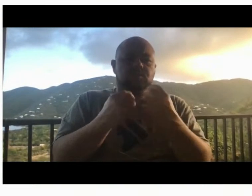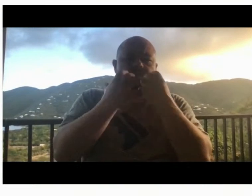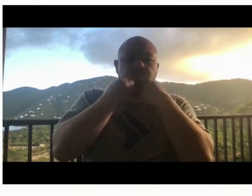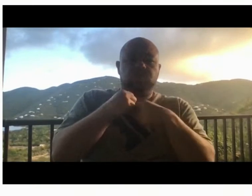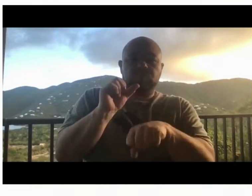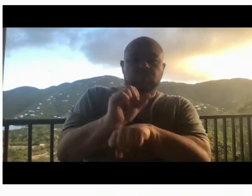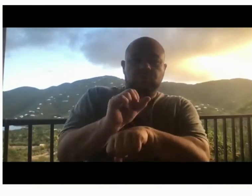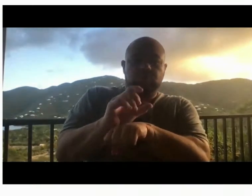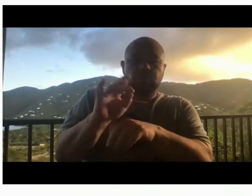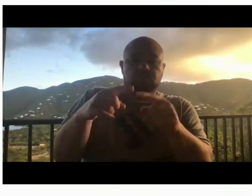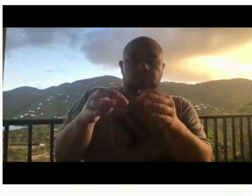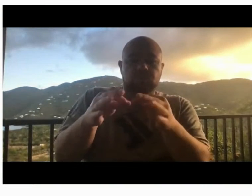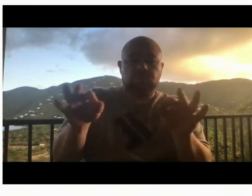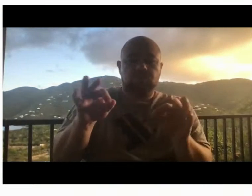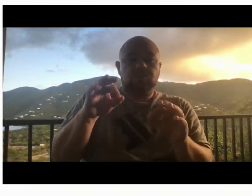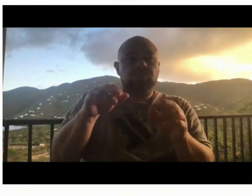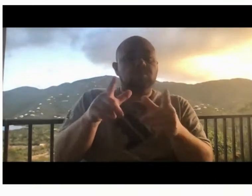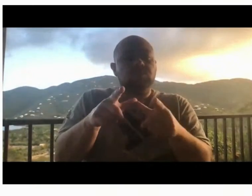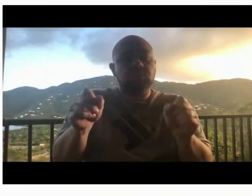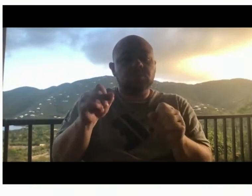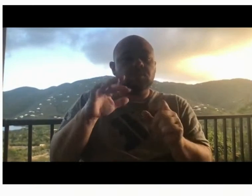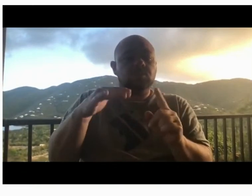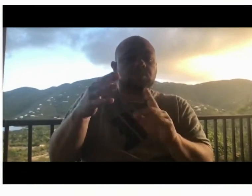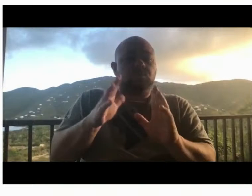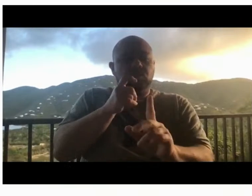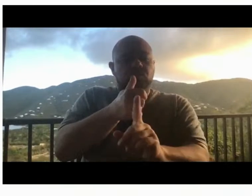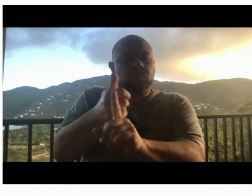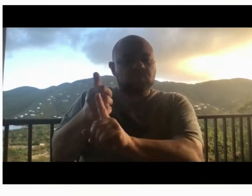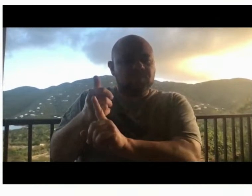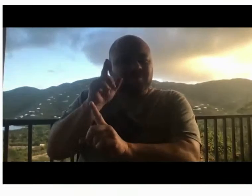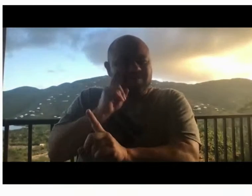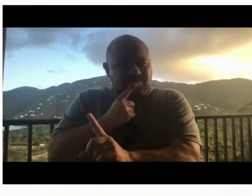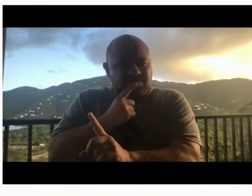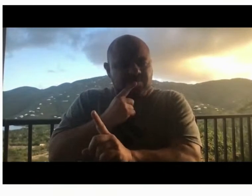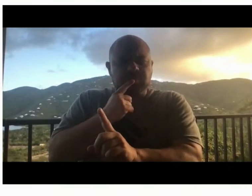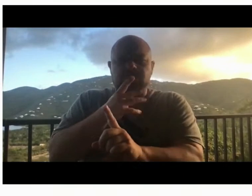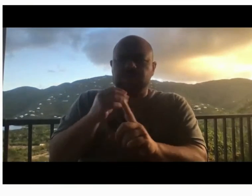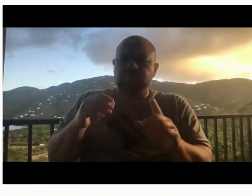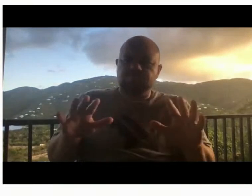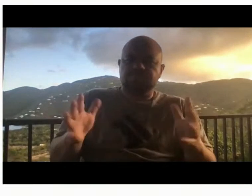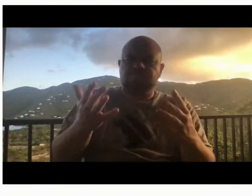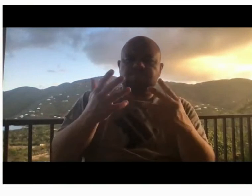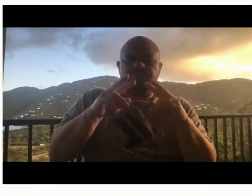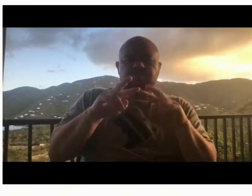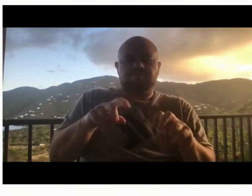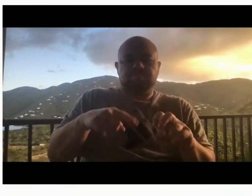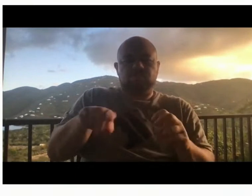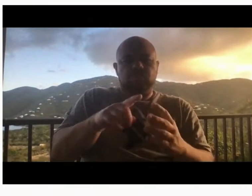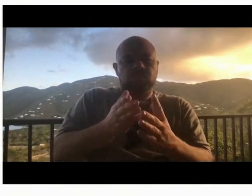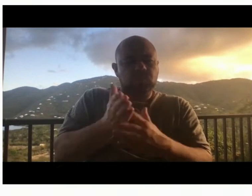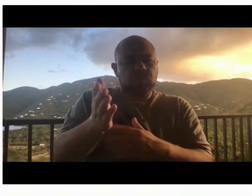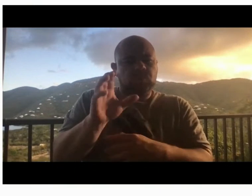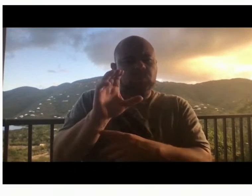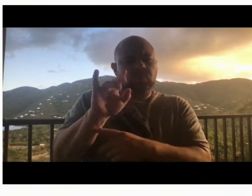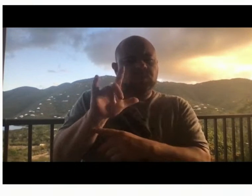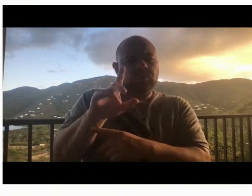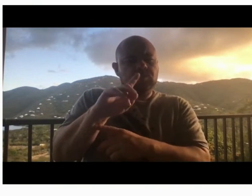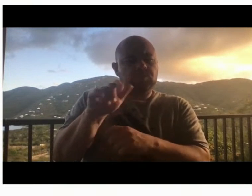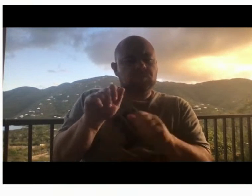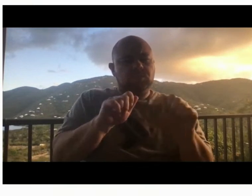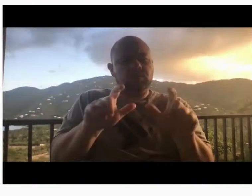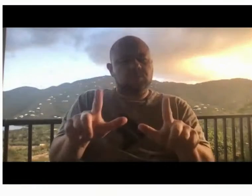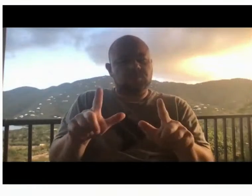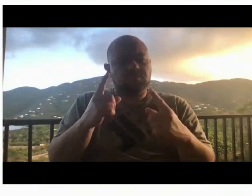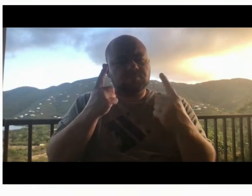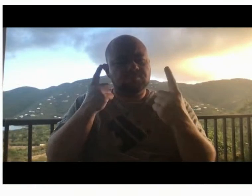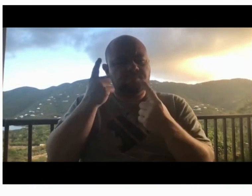language, and their work when it comes to sign language. We value the individuals who are deaf and look at these languages